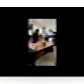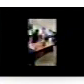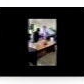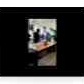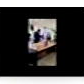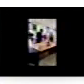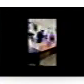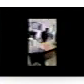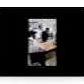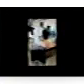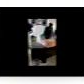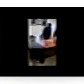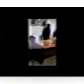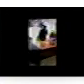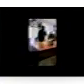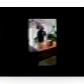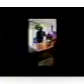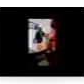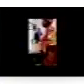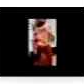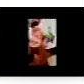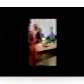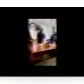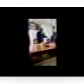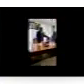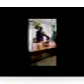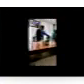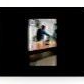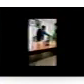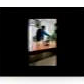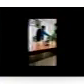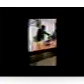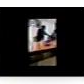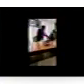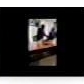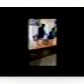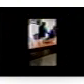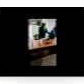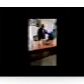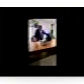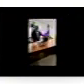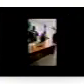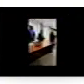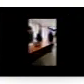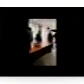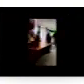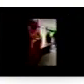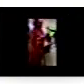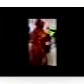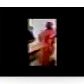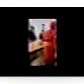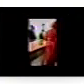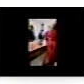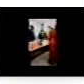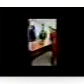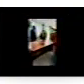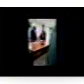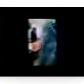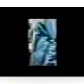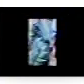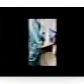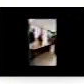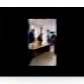I'm reading verse 8. 1 John chapter 3, verse 8. He